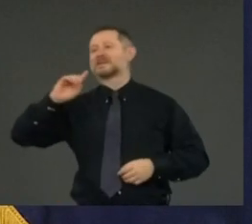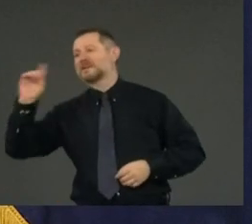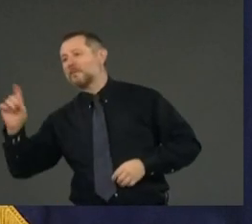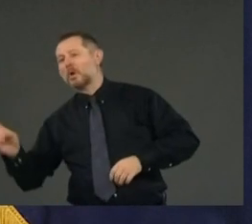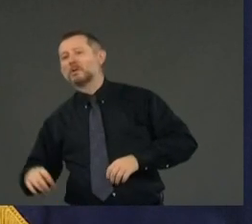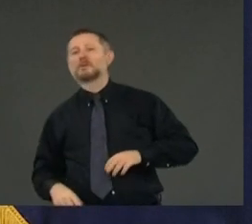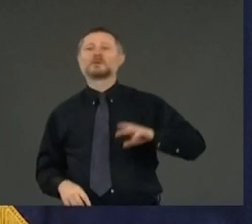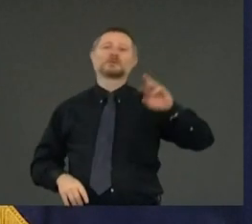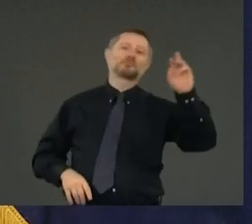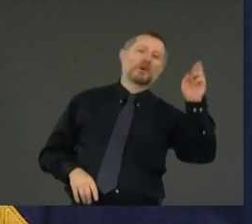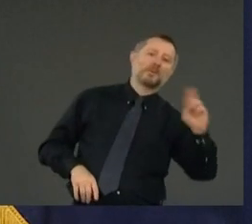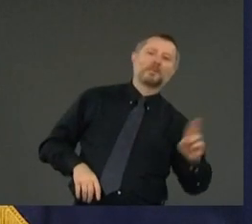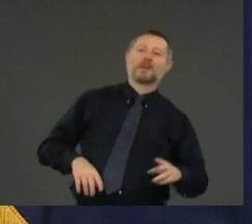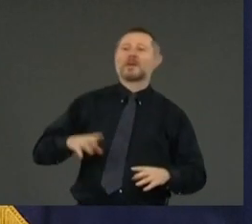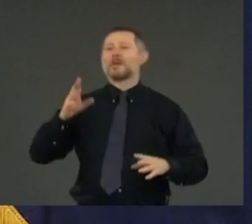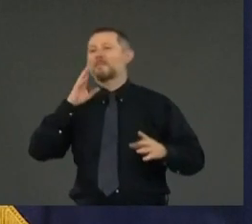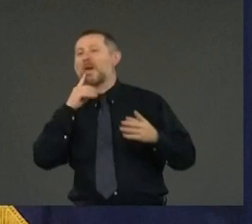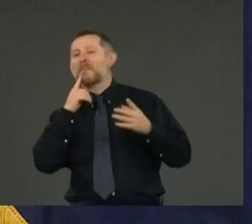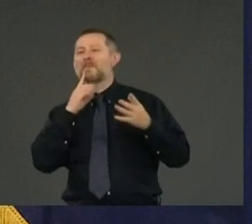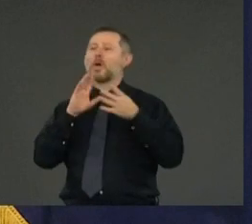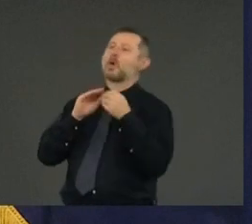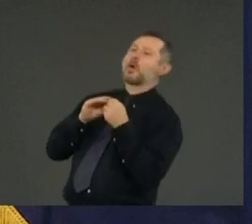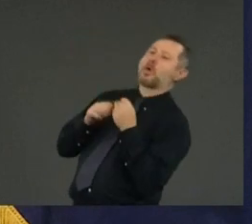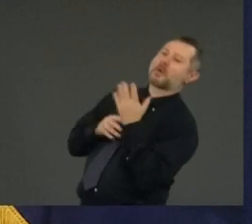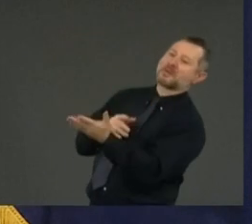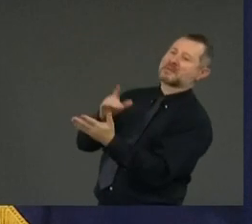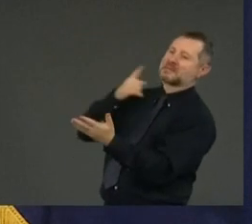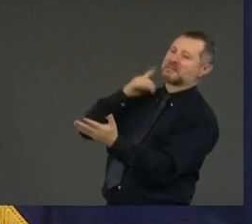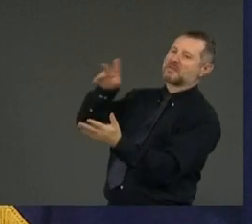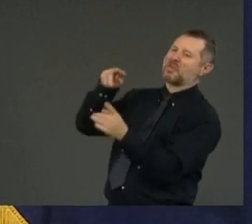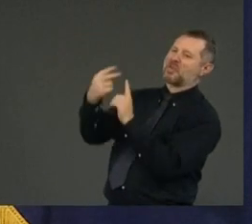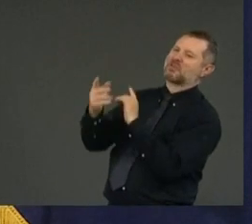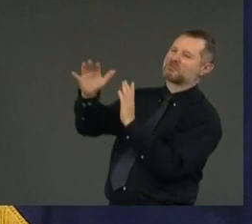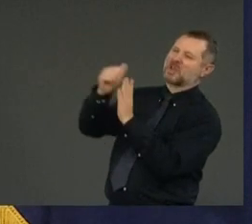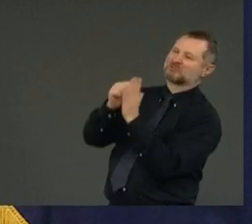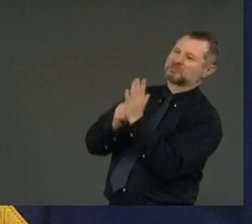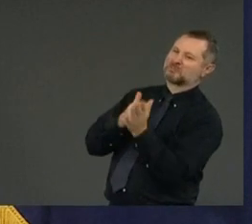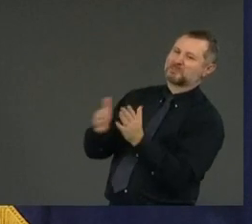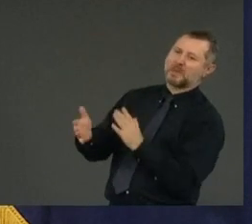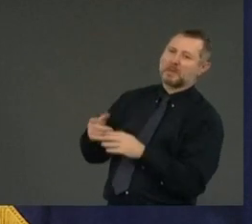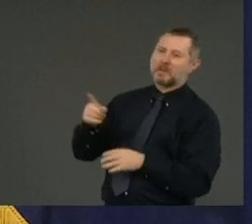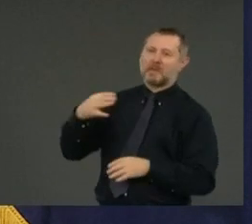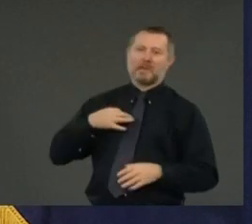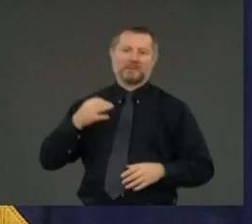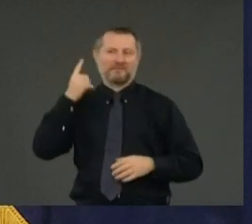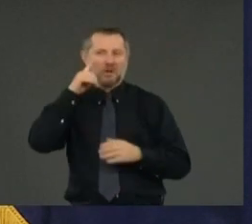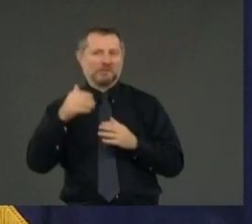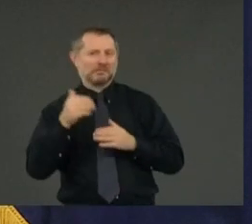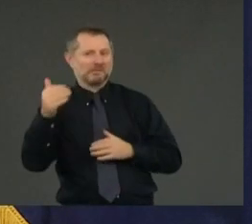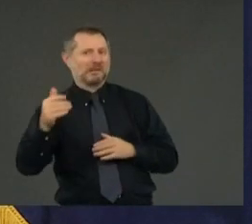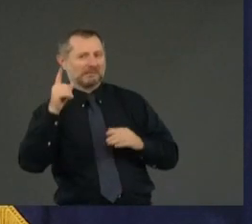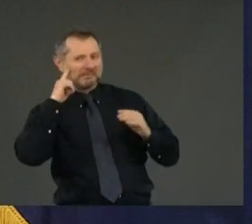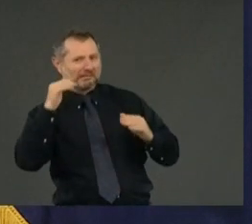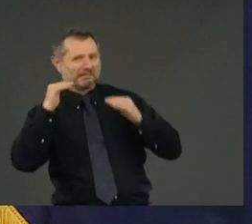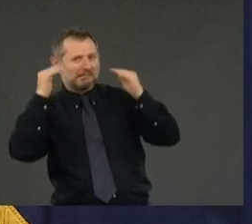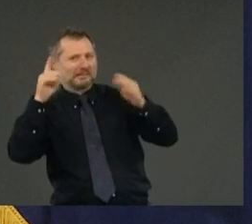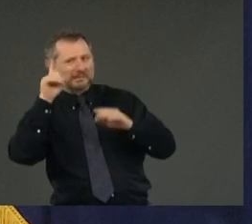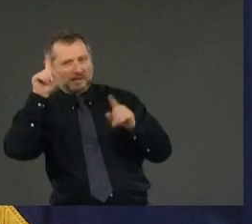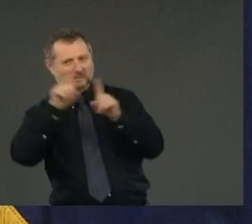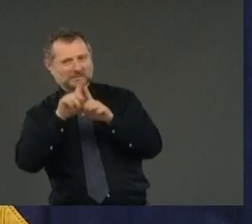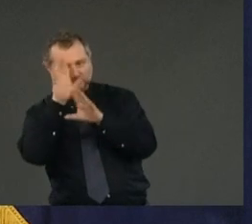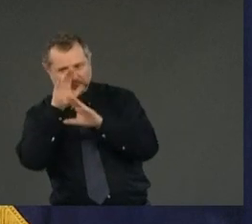wants to say about a politician, well, they have their own agenda. He's only running for something. If I was